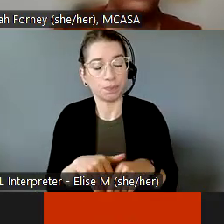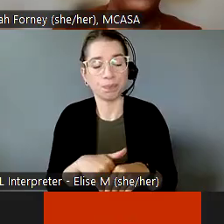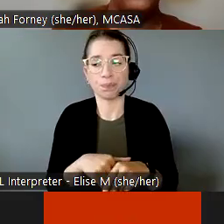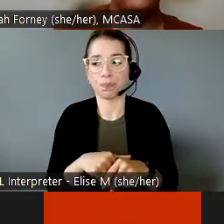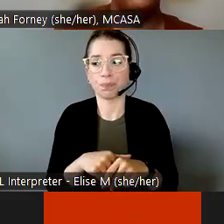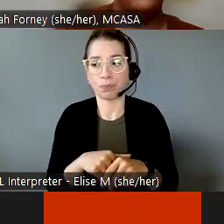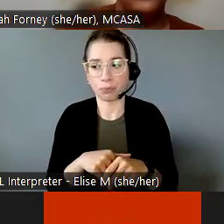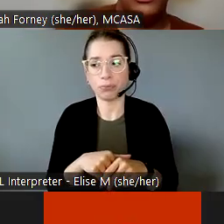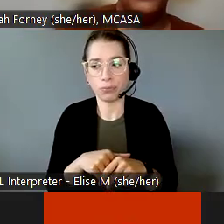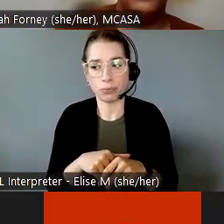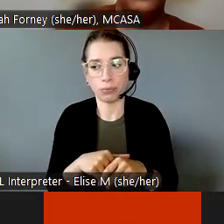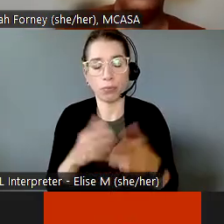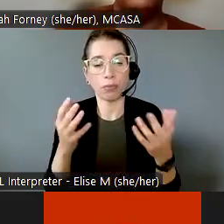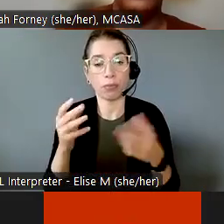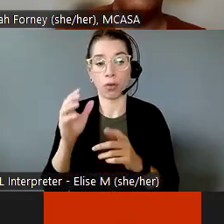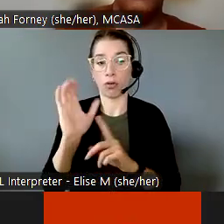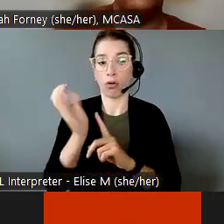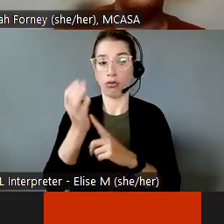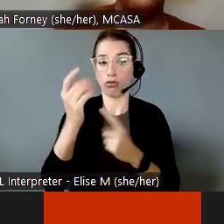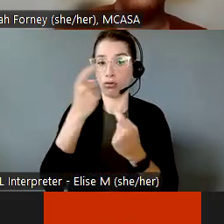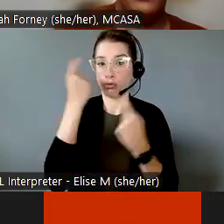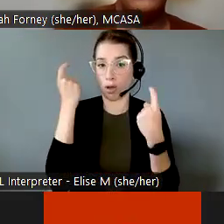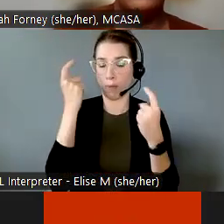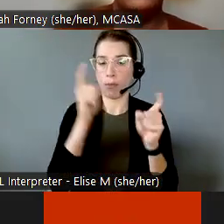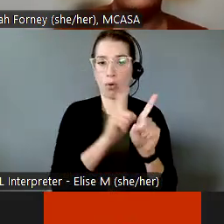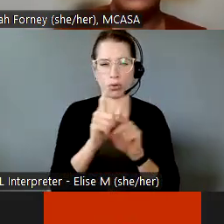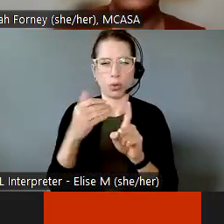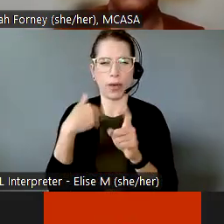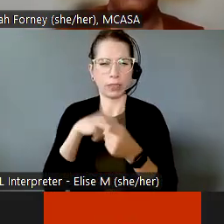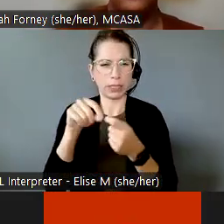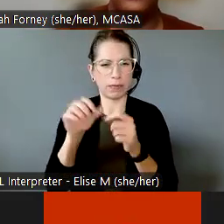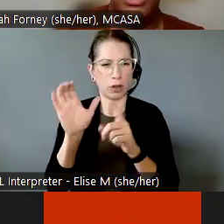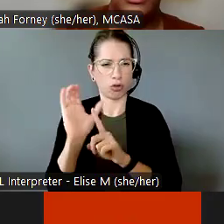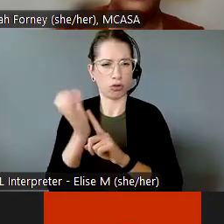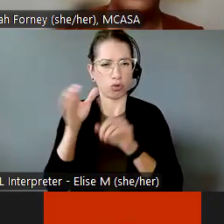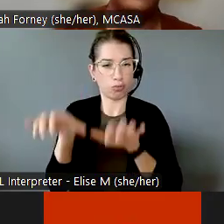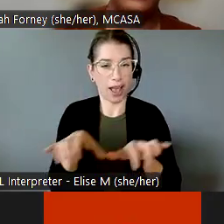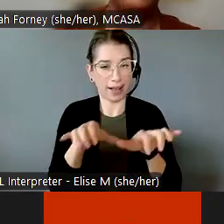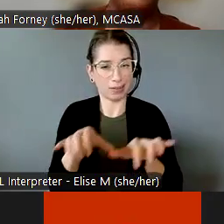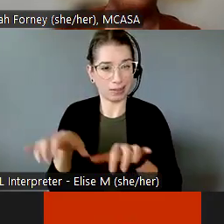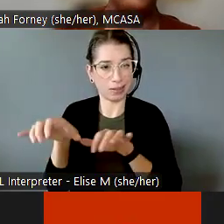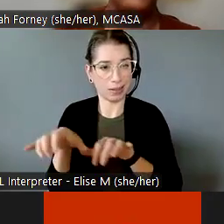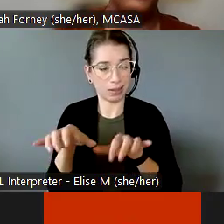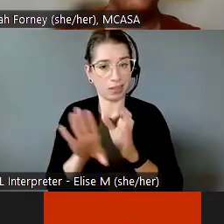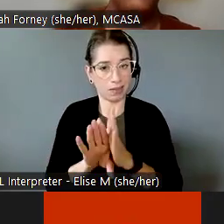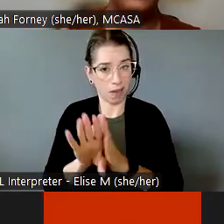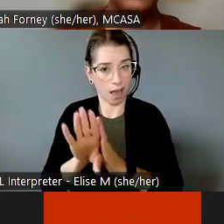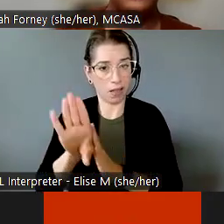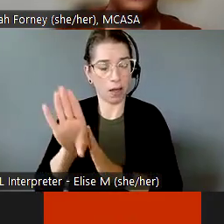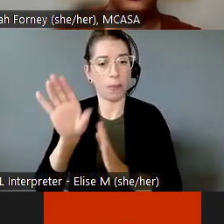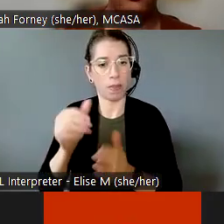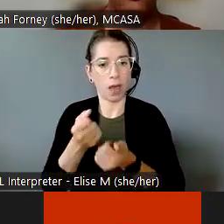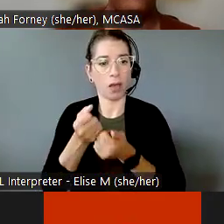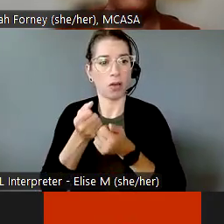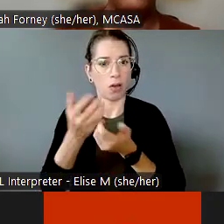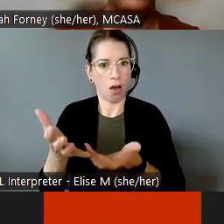Now, also with cultural trauma, there are cultural practices that are created that bring about